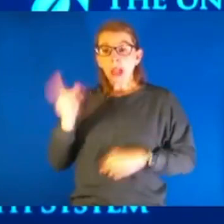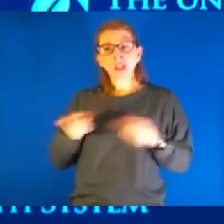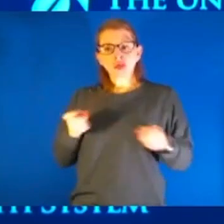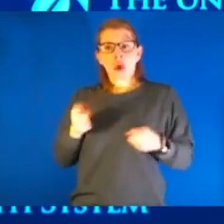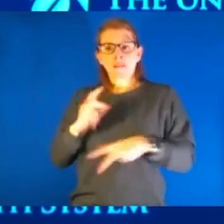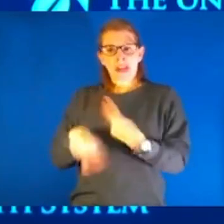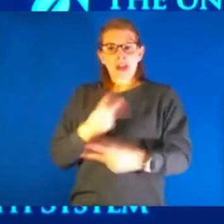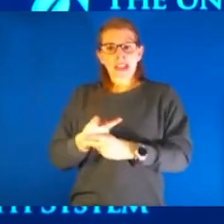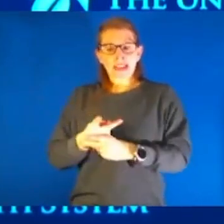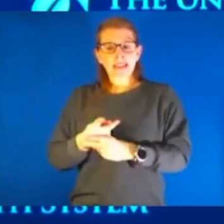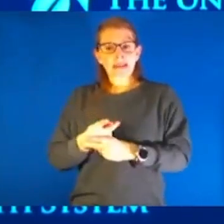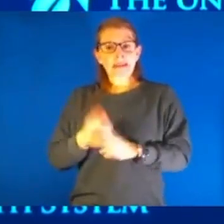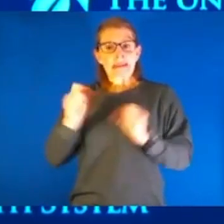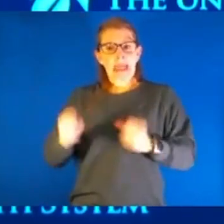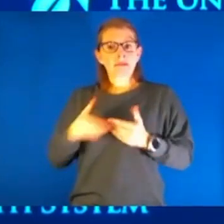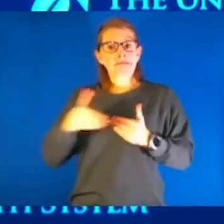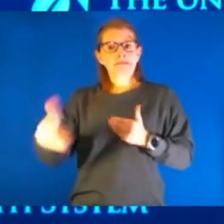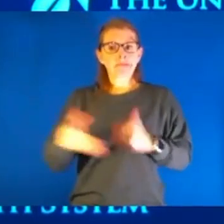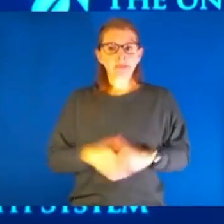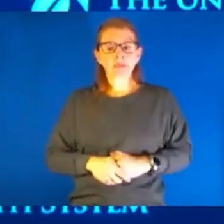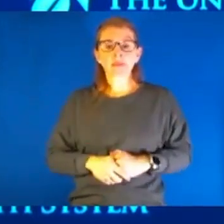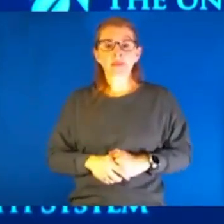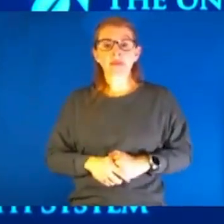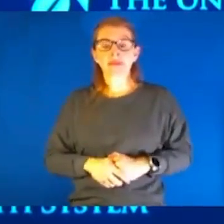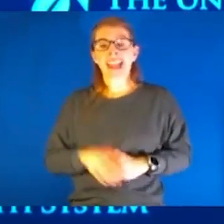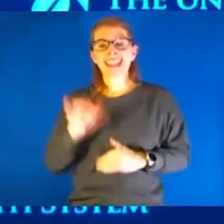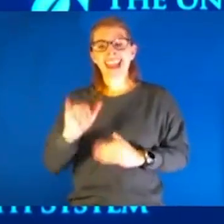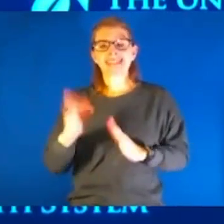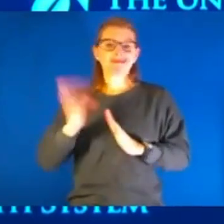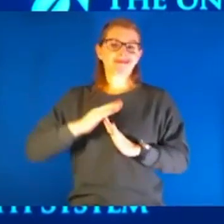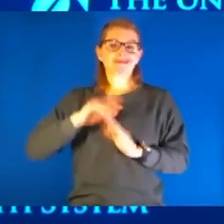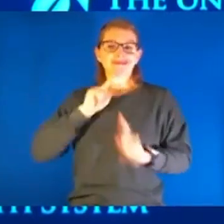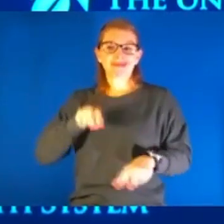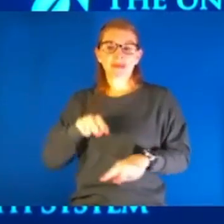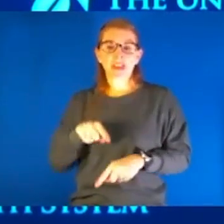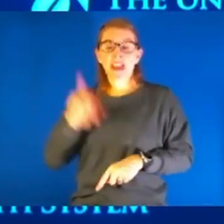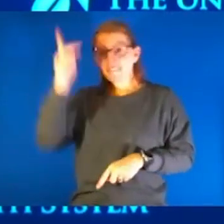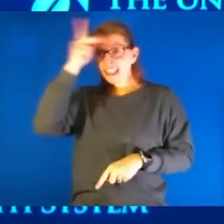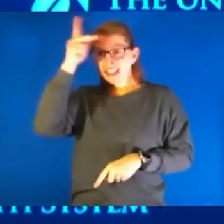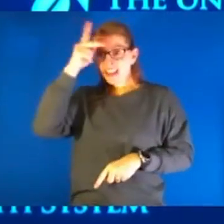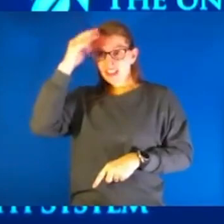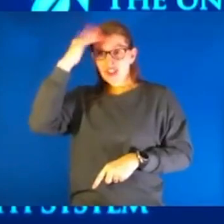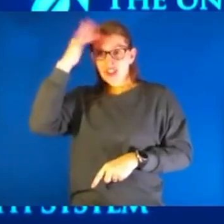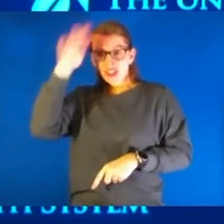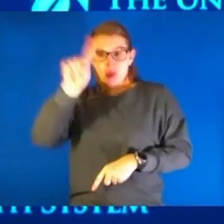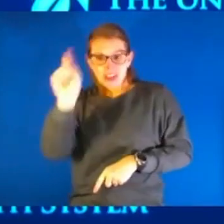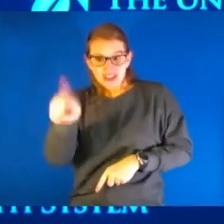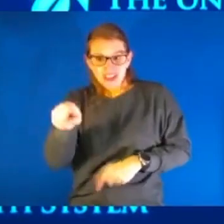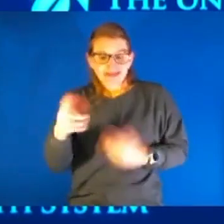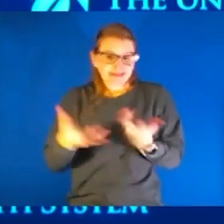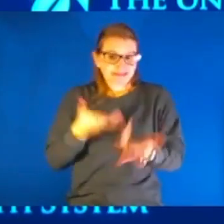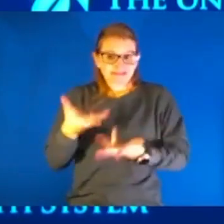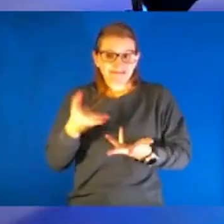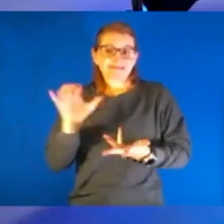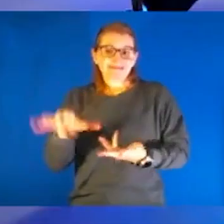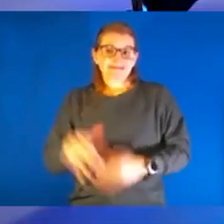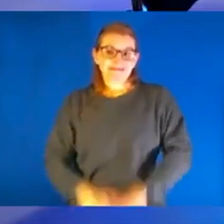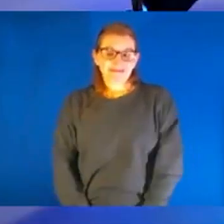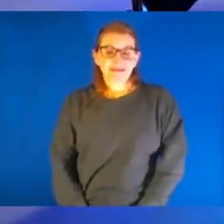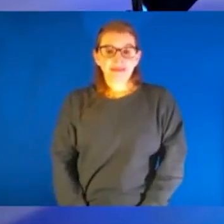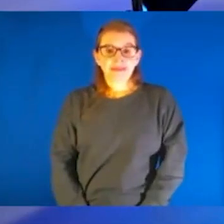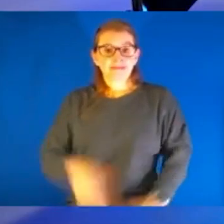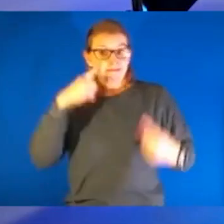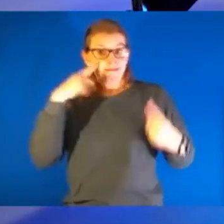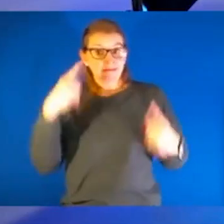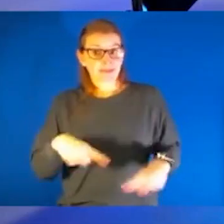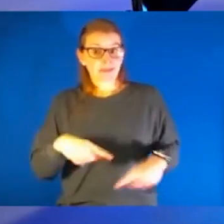that's really ultimately the answer. And it's sort of it's a philosophical question about which way to go. Well, I agree with you. I think it's all